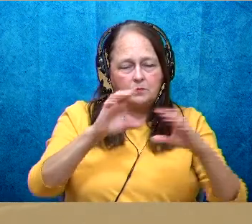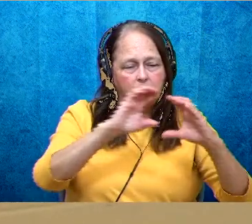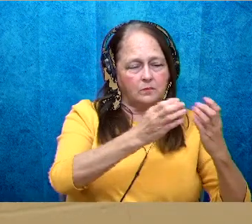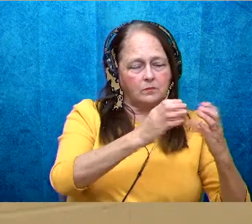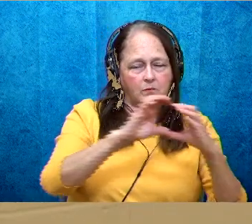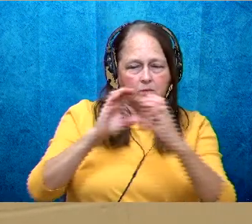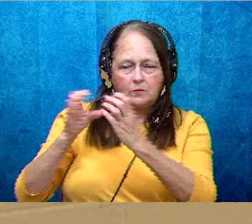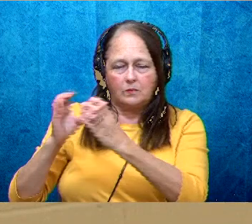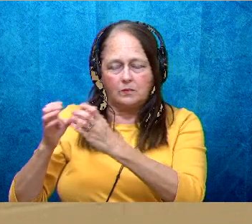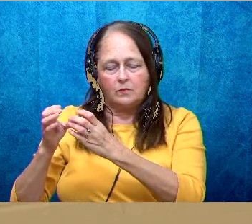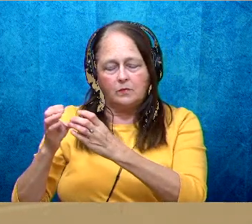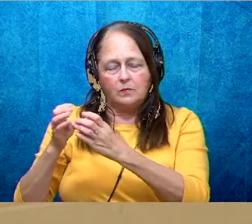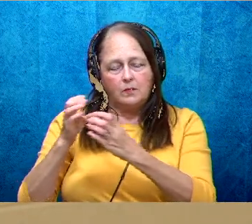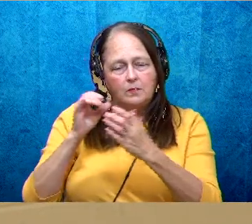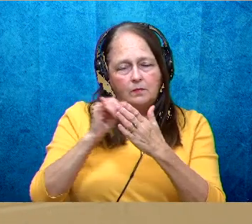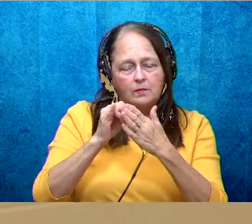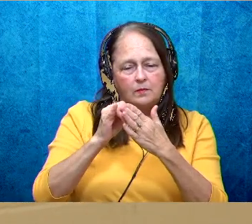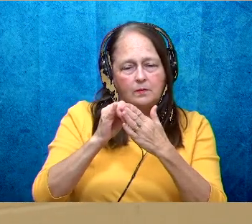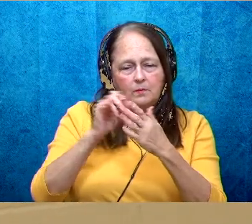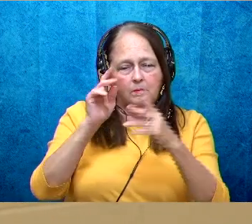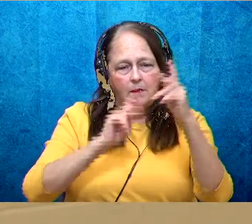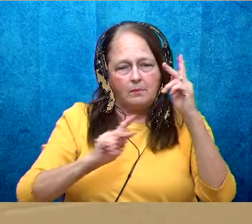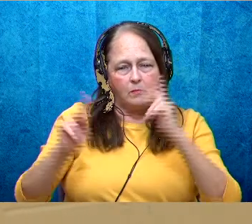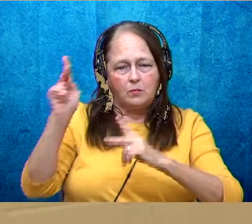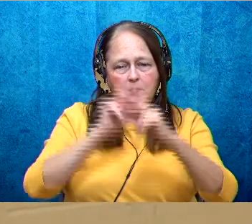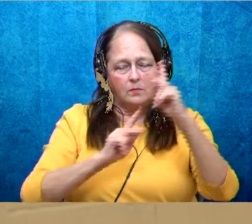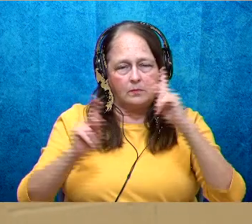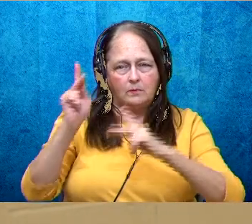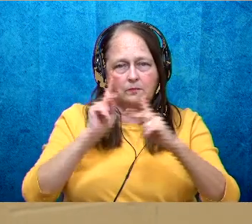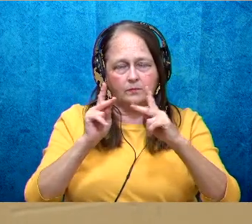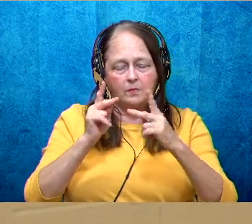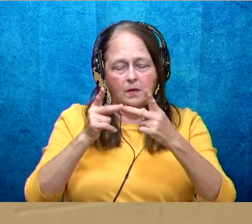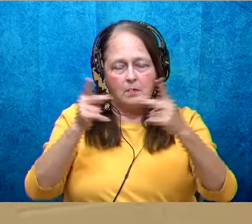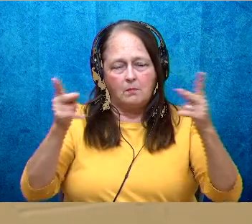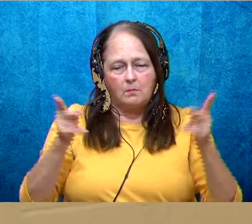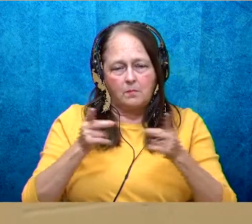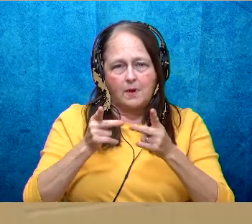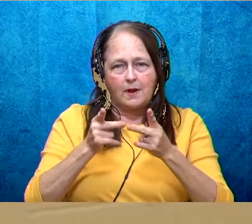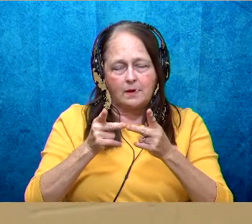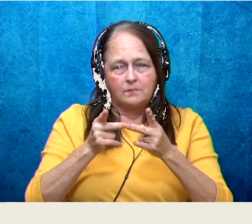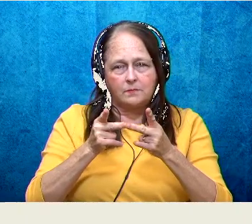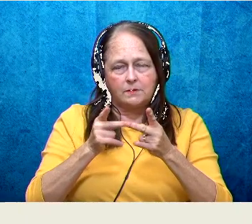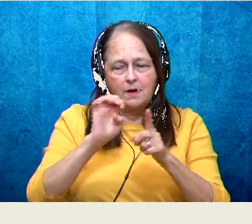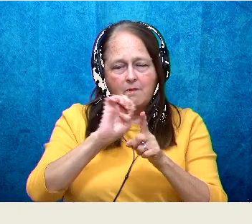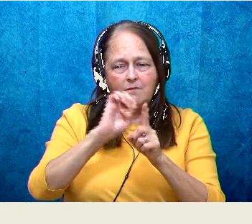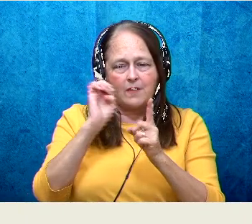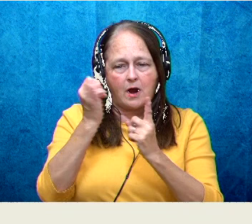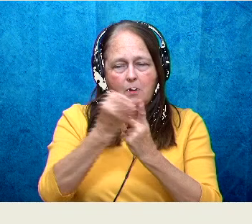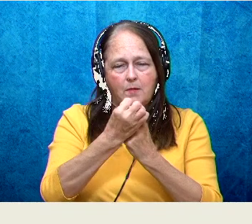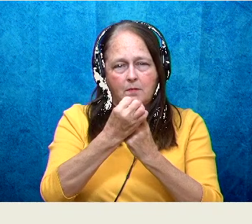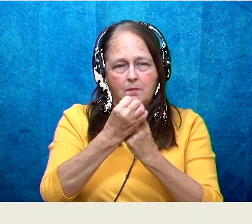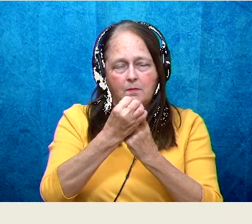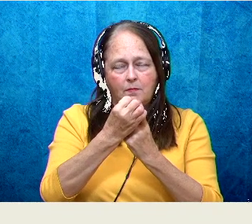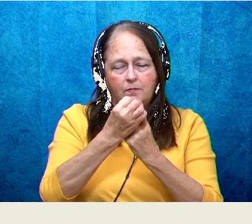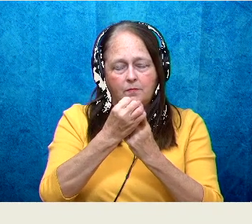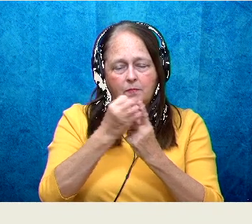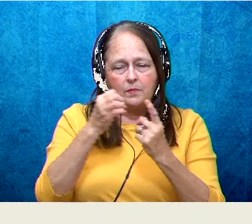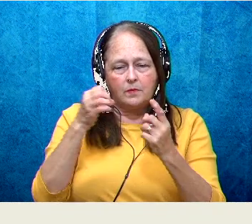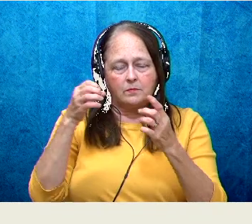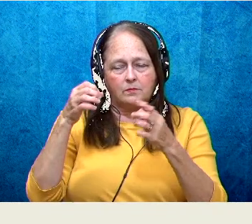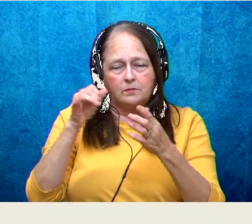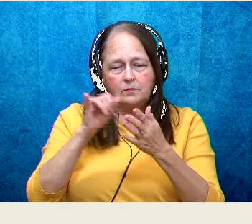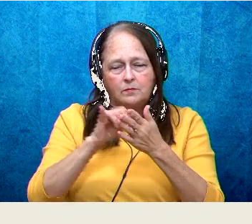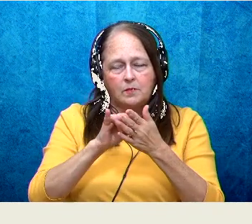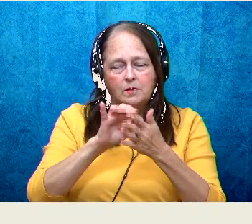geographic organization of people, places, and environments using spatial models.